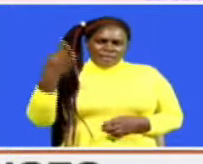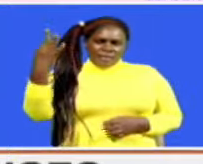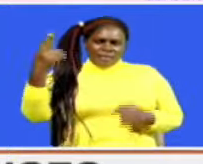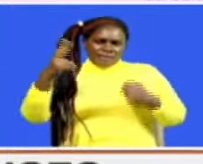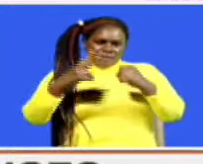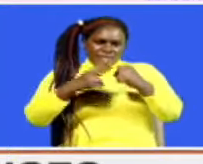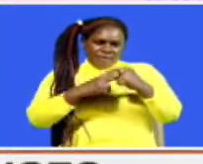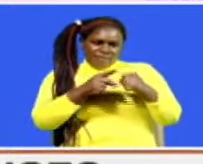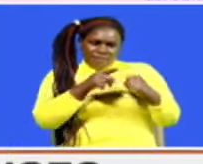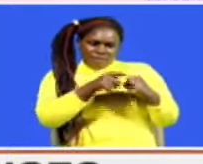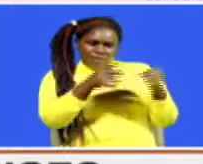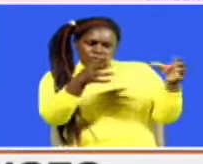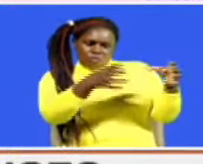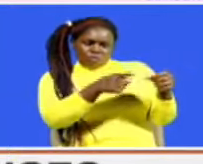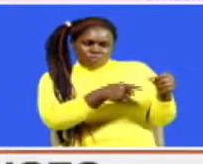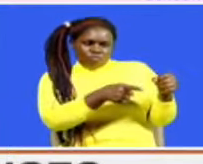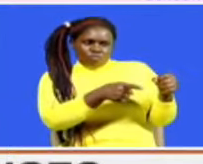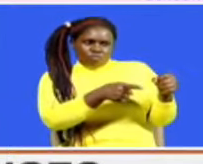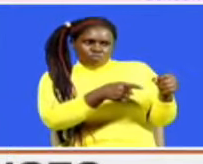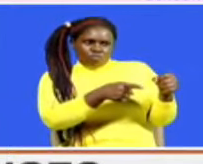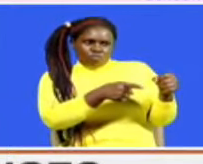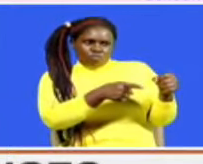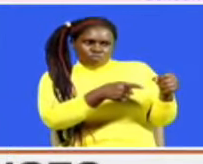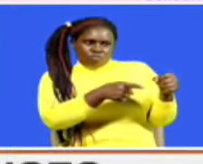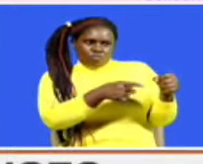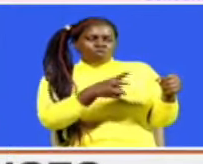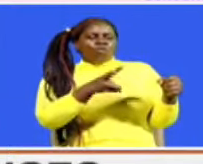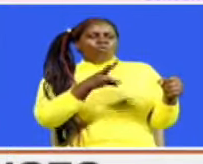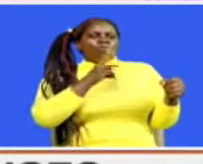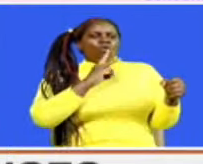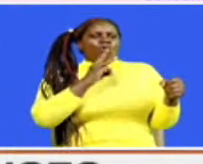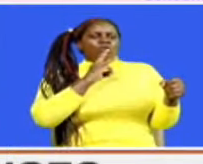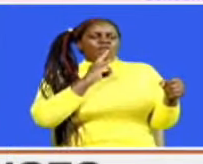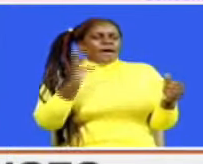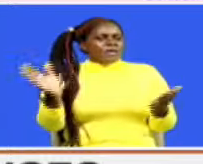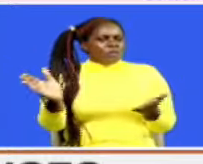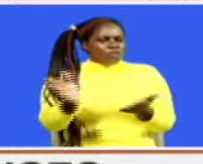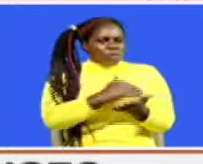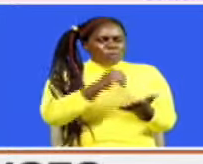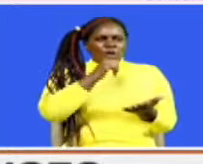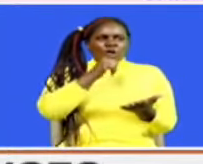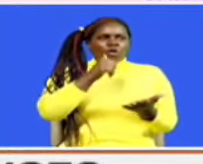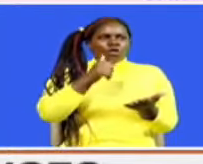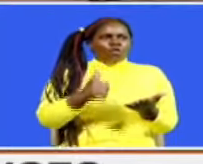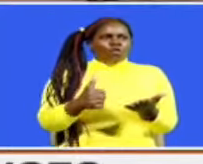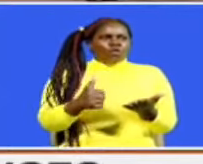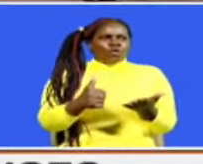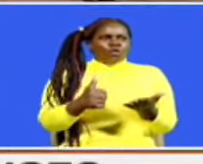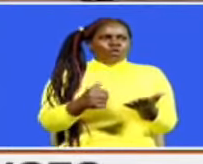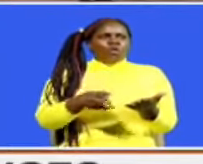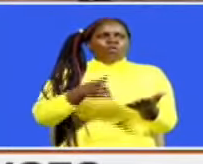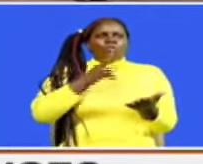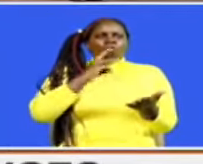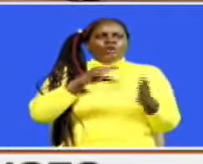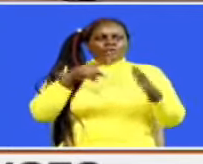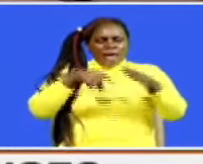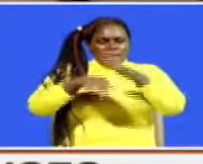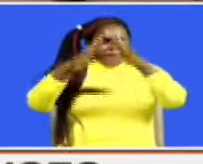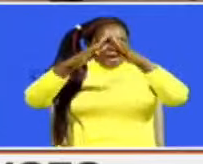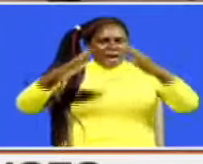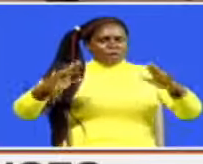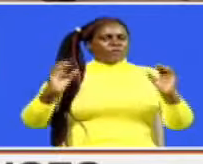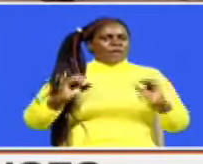37 of them is by drowning, not floods getting you to your